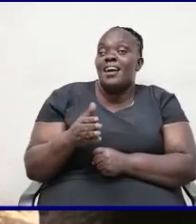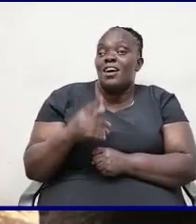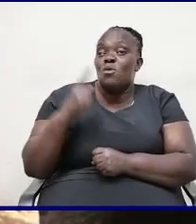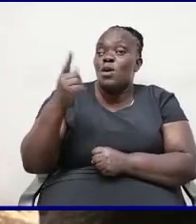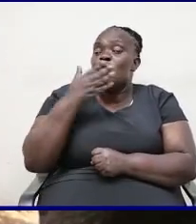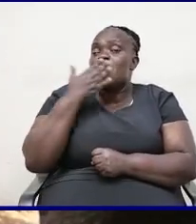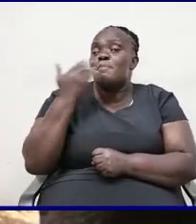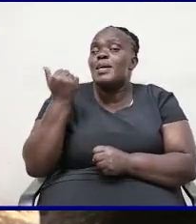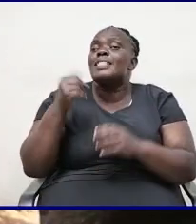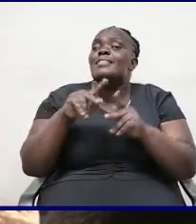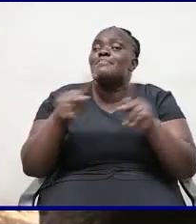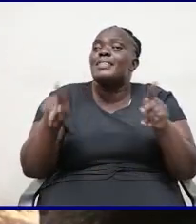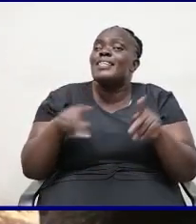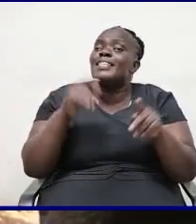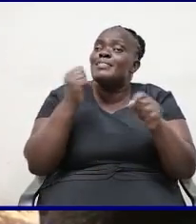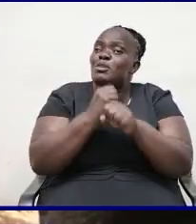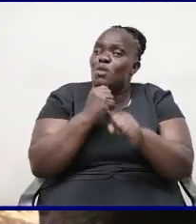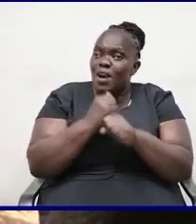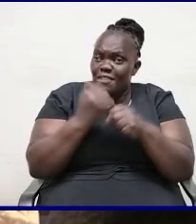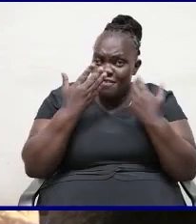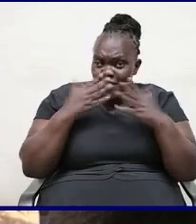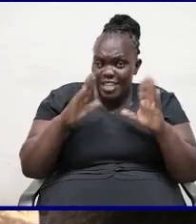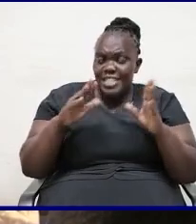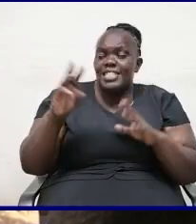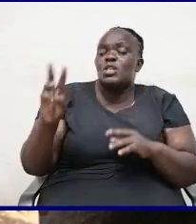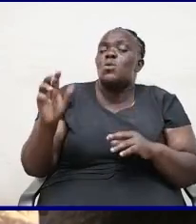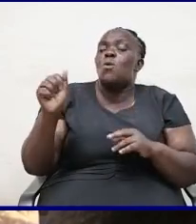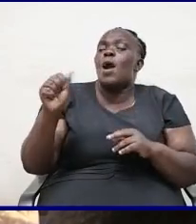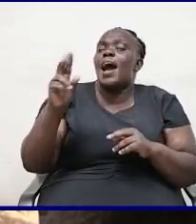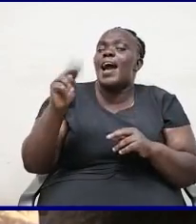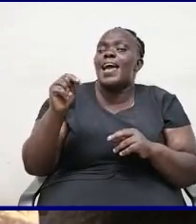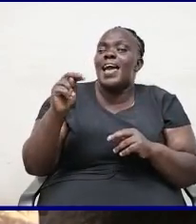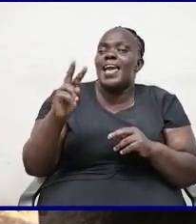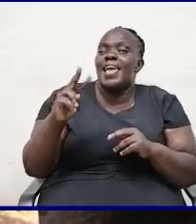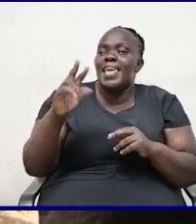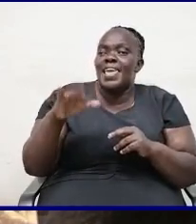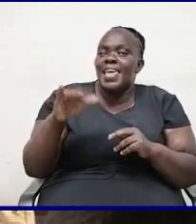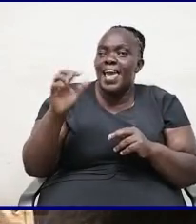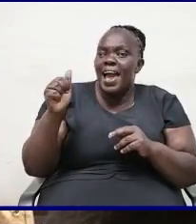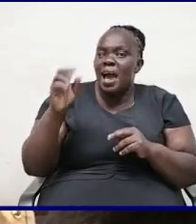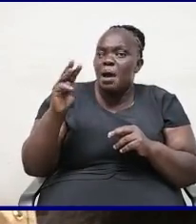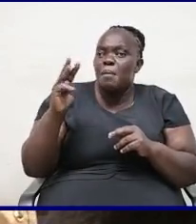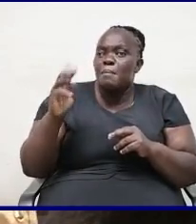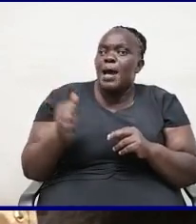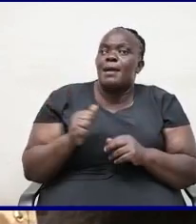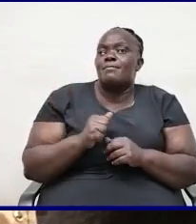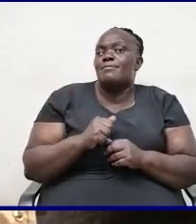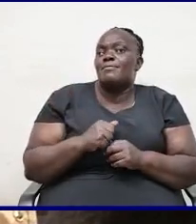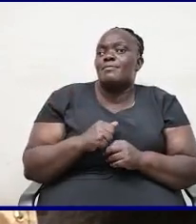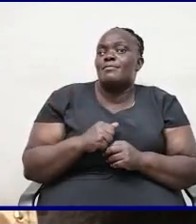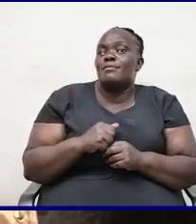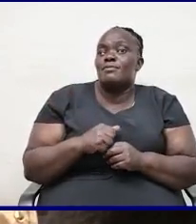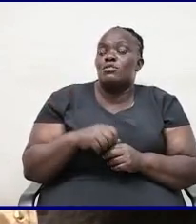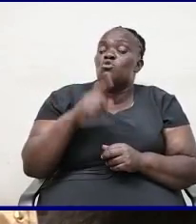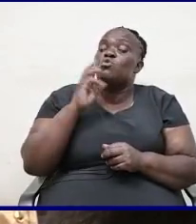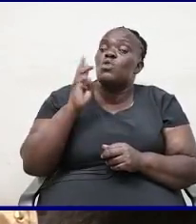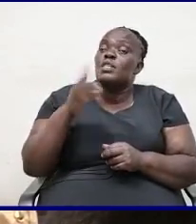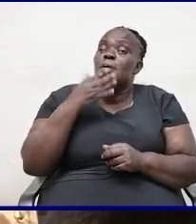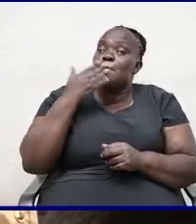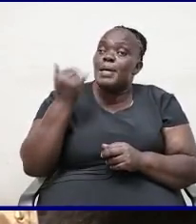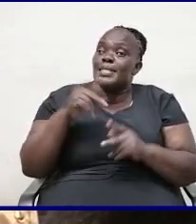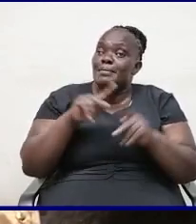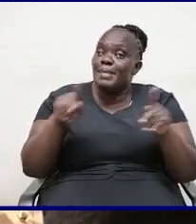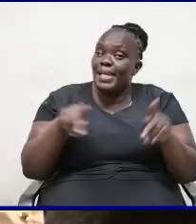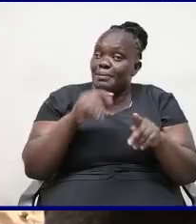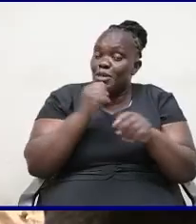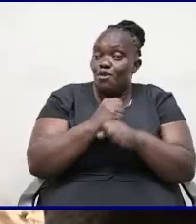was one of the best places I've ever worked because. And Wanyama. Yes, obviously Wanyama, primary school and so on. Yes, that's right. So it was one of the best